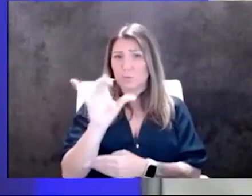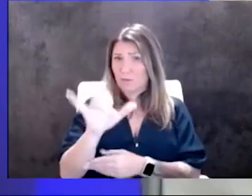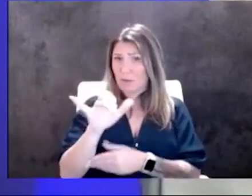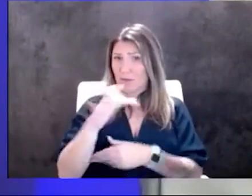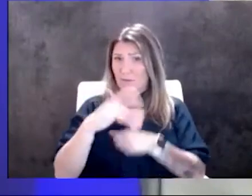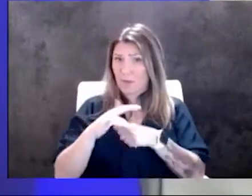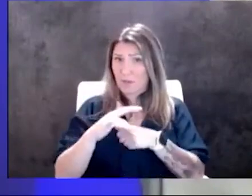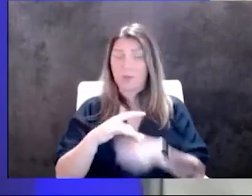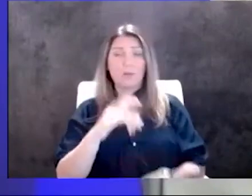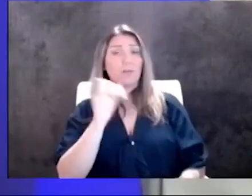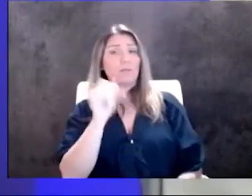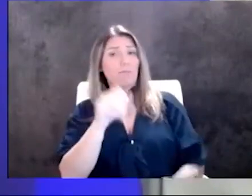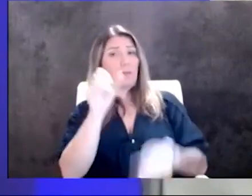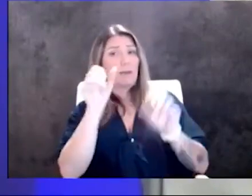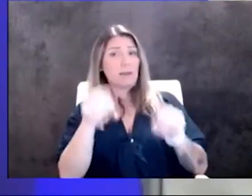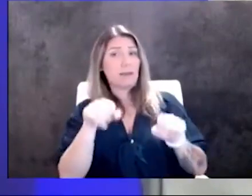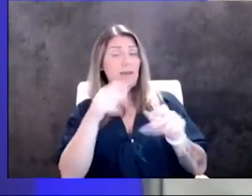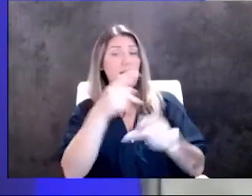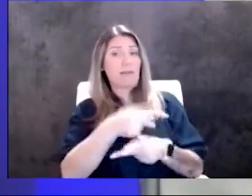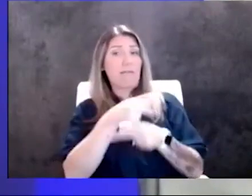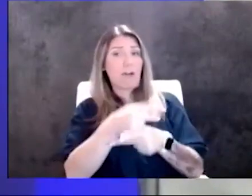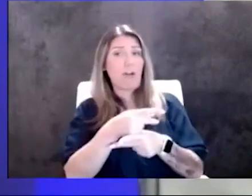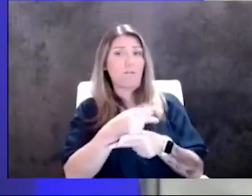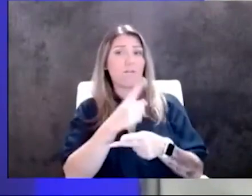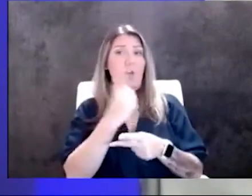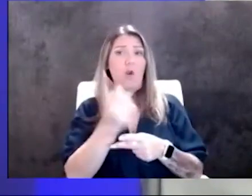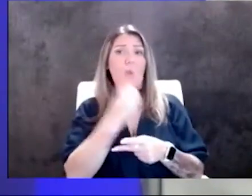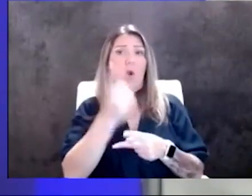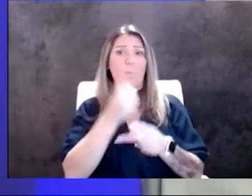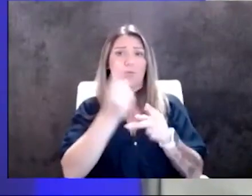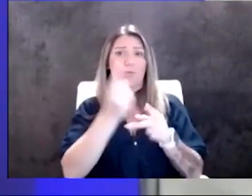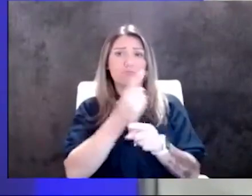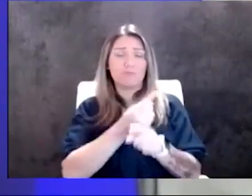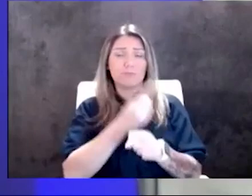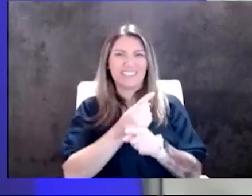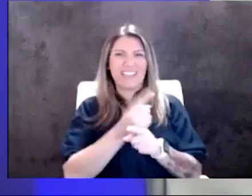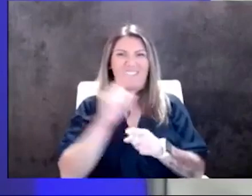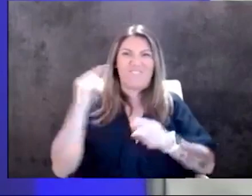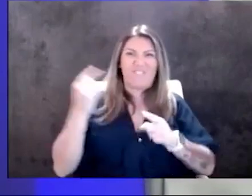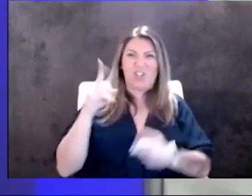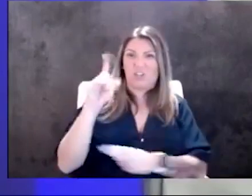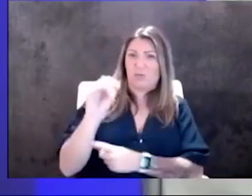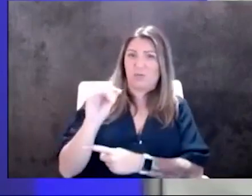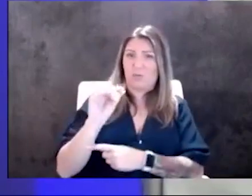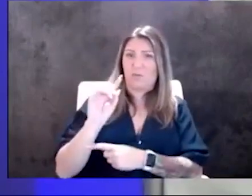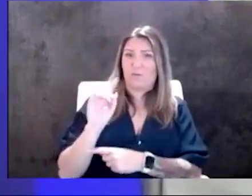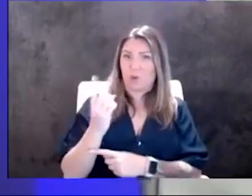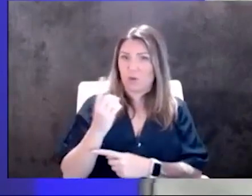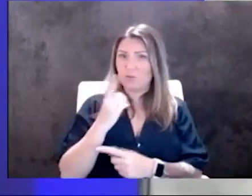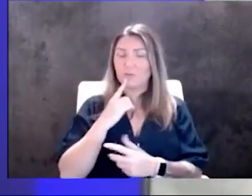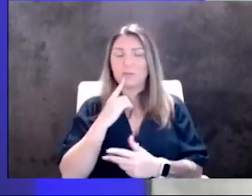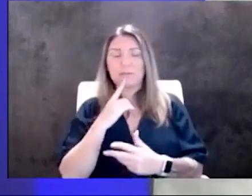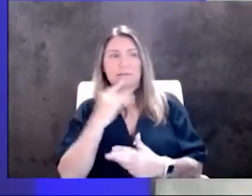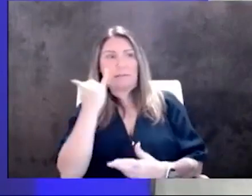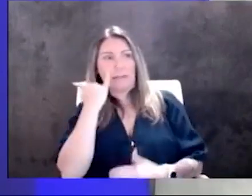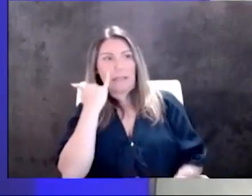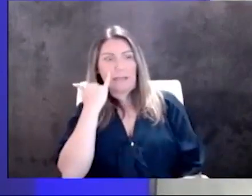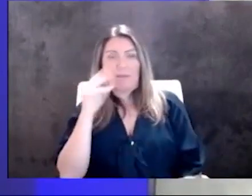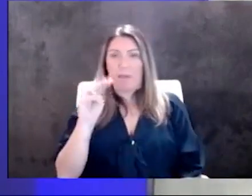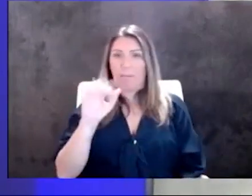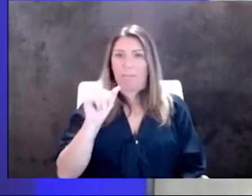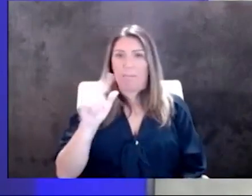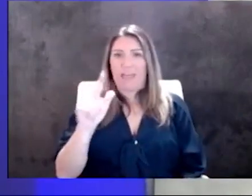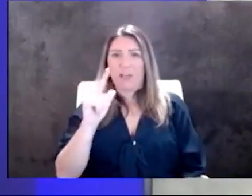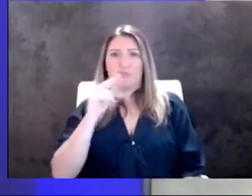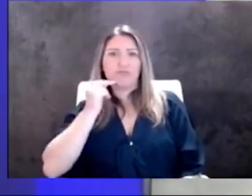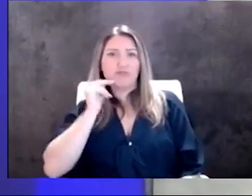always want to be careful with is, you always got to correct the underlying disorder first. So if the malnutrition's been improved and they have good nutritional